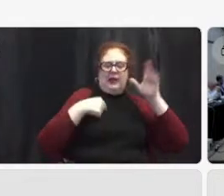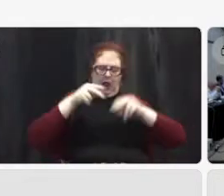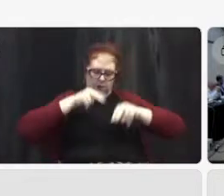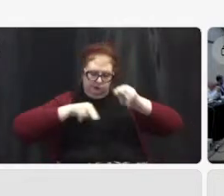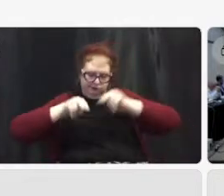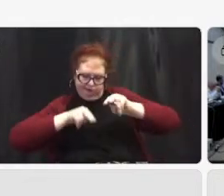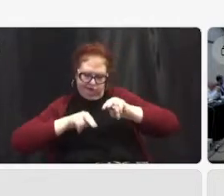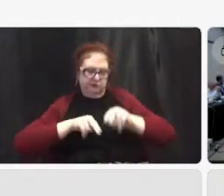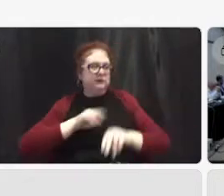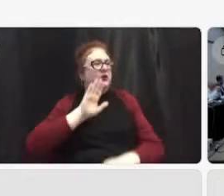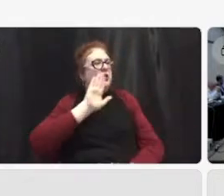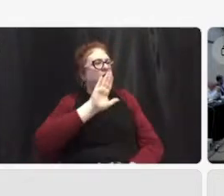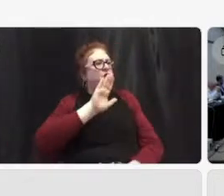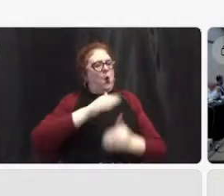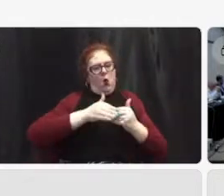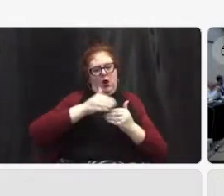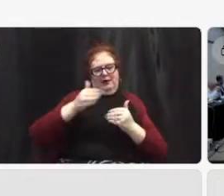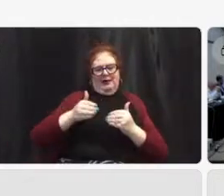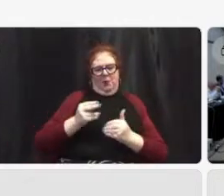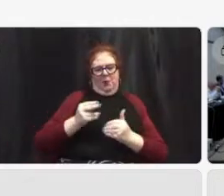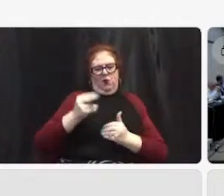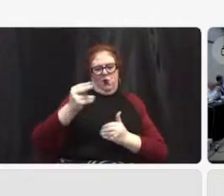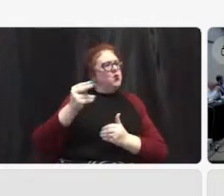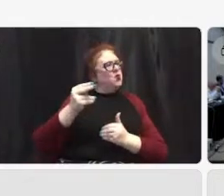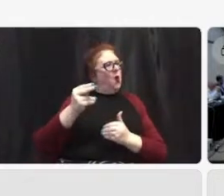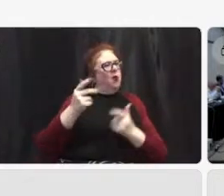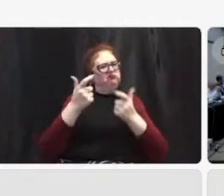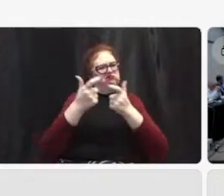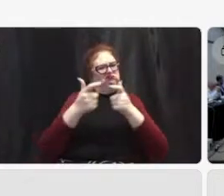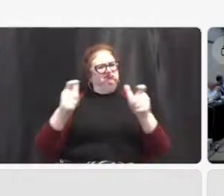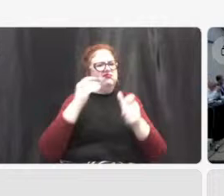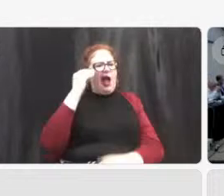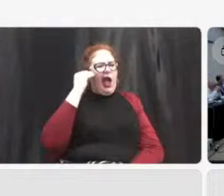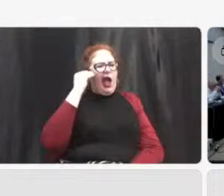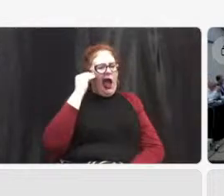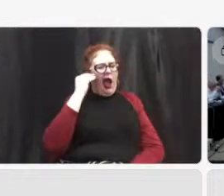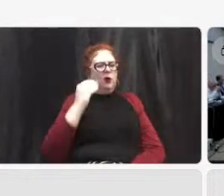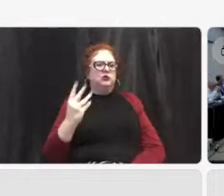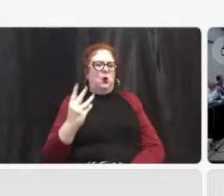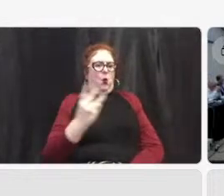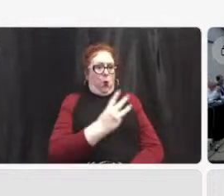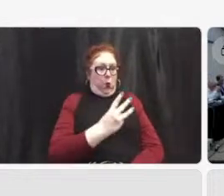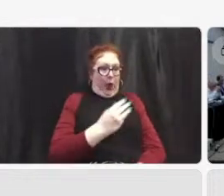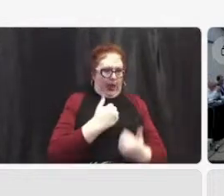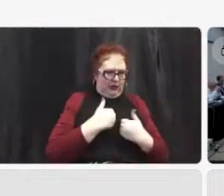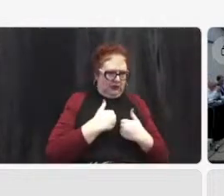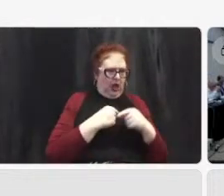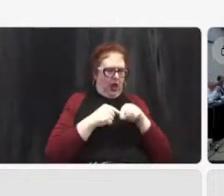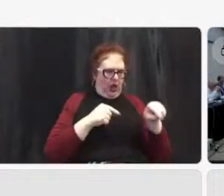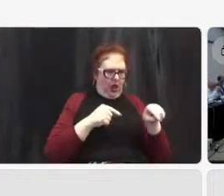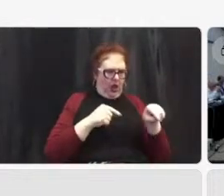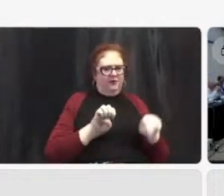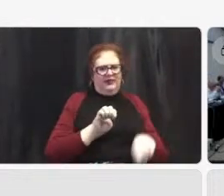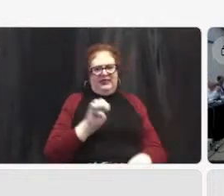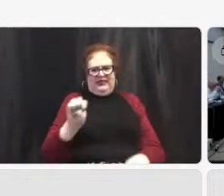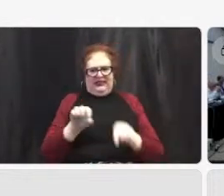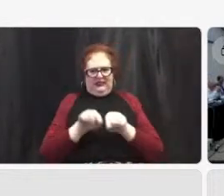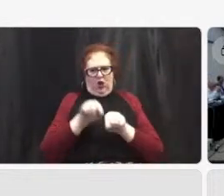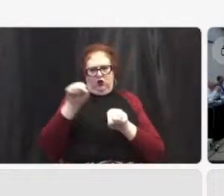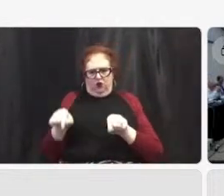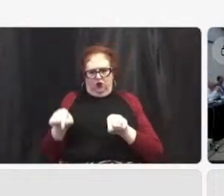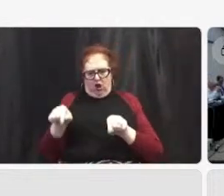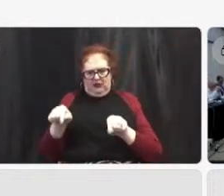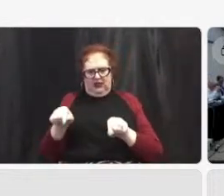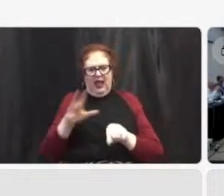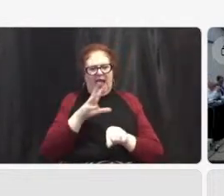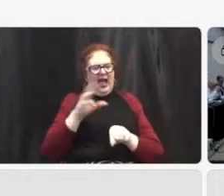your north, looks like there's a fairly large house running west-east. There's a neighbor to your west. There's a neighbor across the street to the east. And then there looks